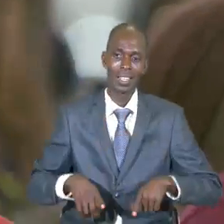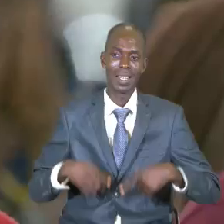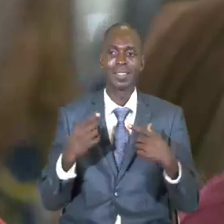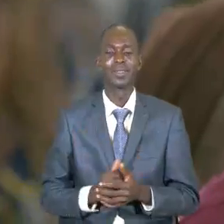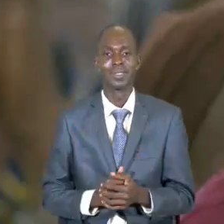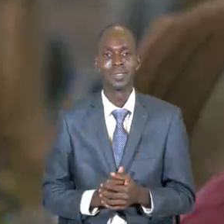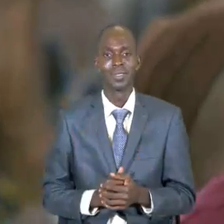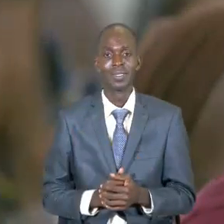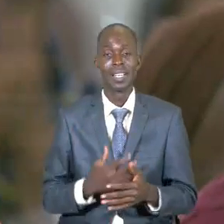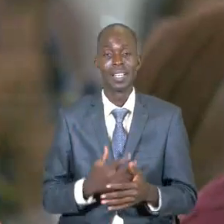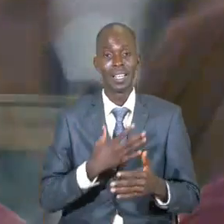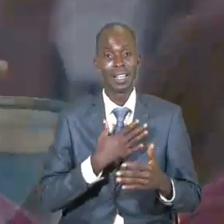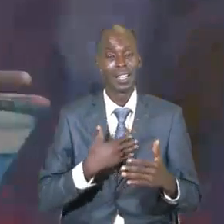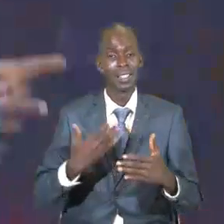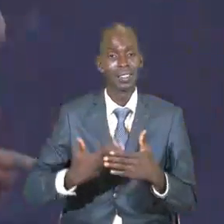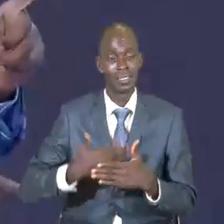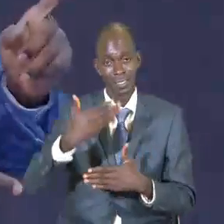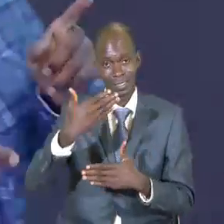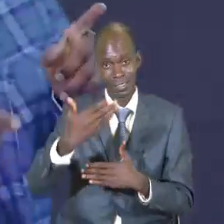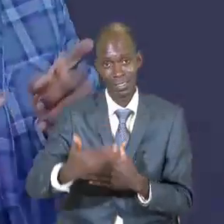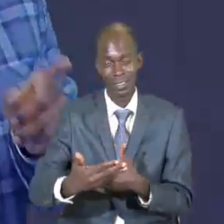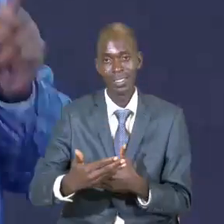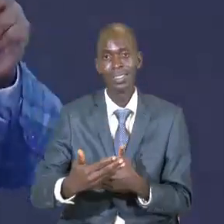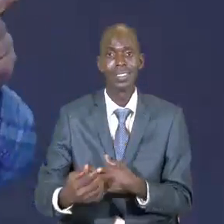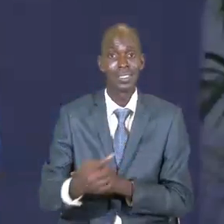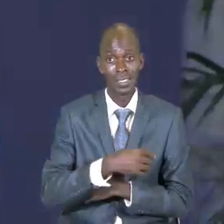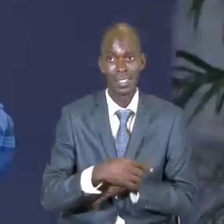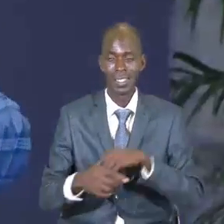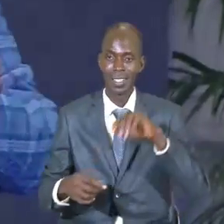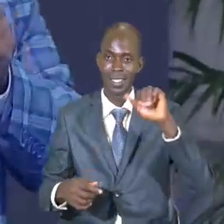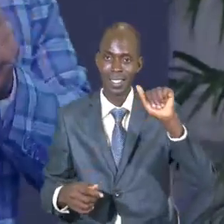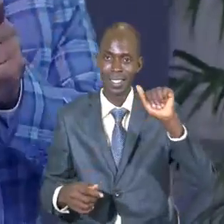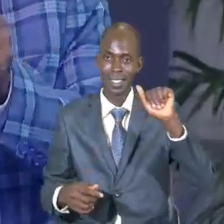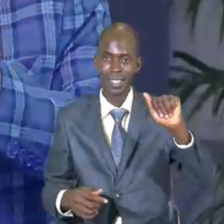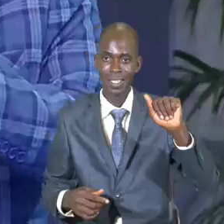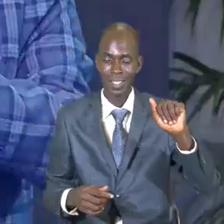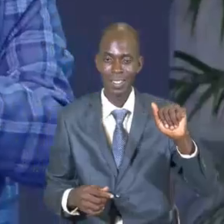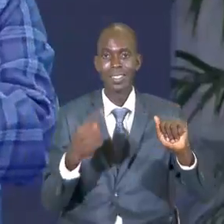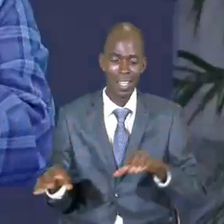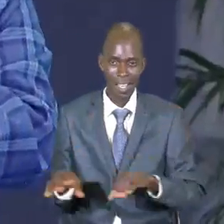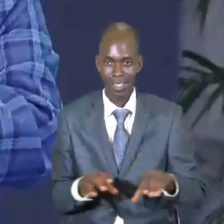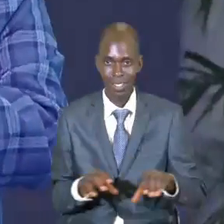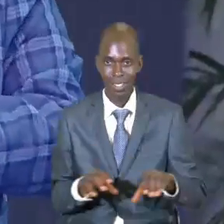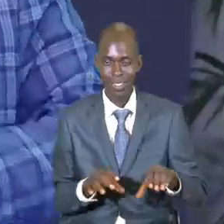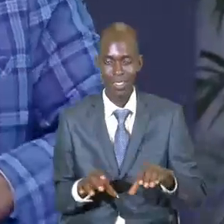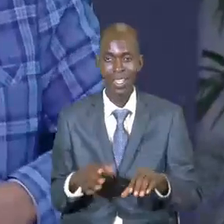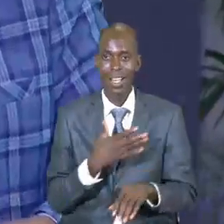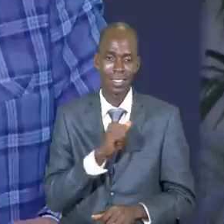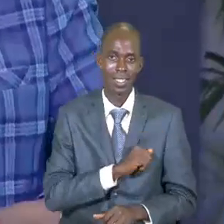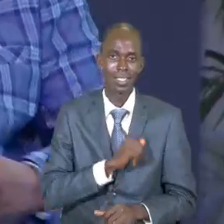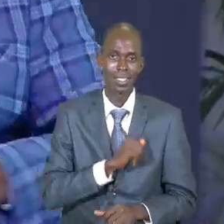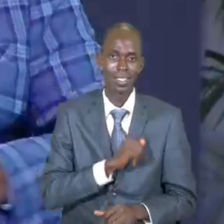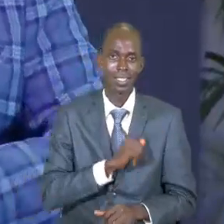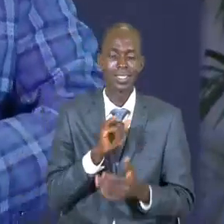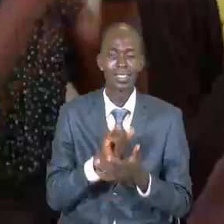And then the following day, A, the action and the attitude that makes you an